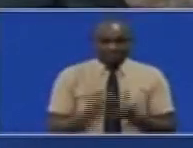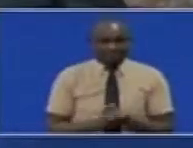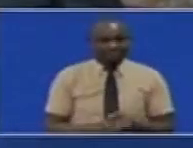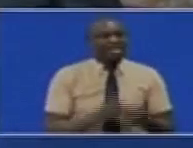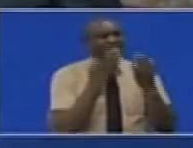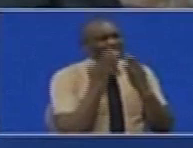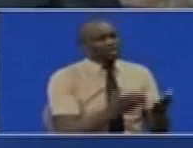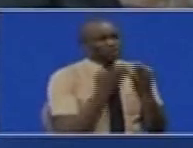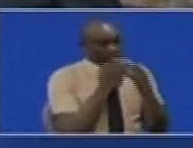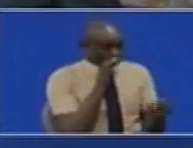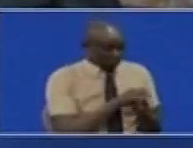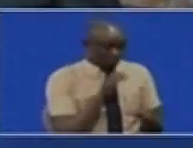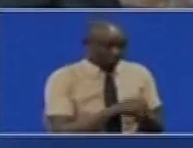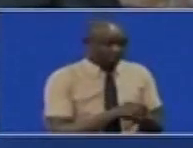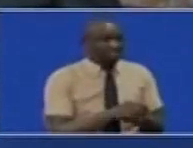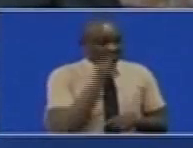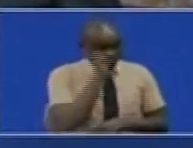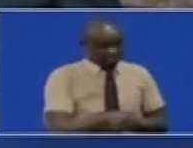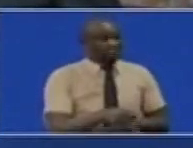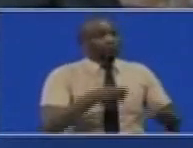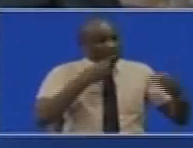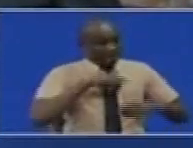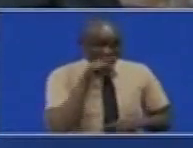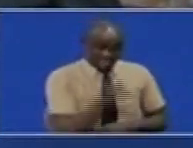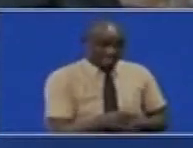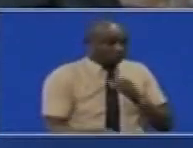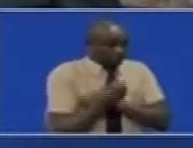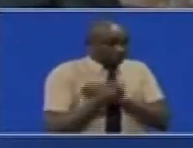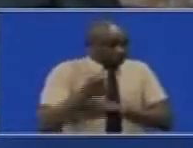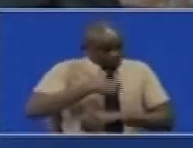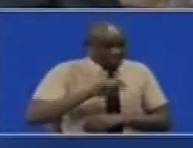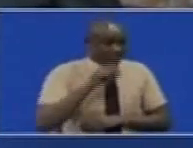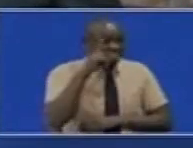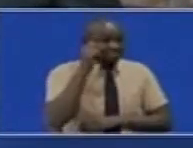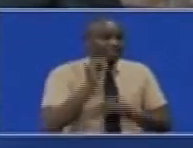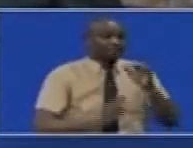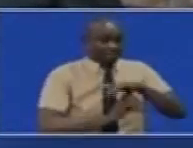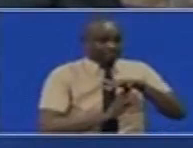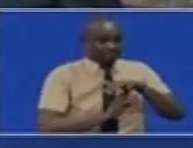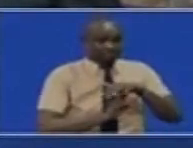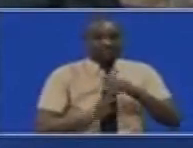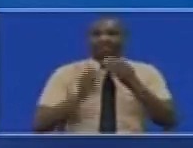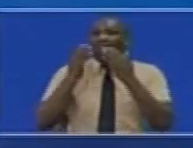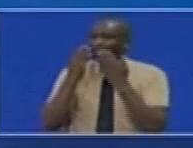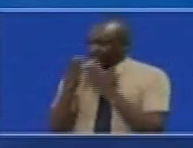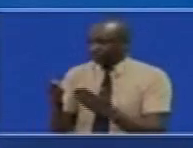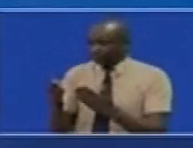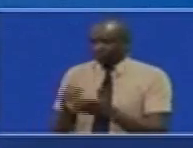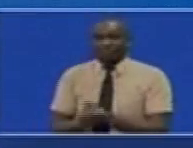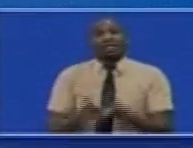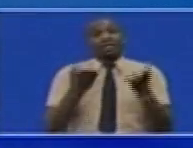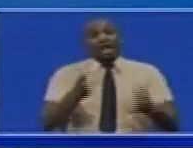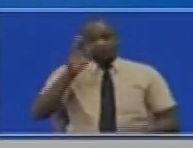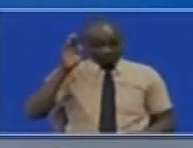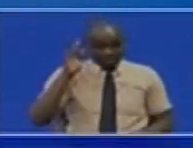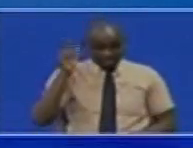right. Thank you so much, Judge Lydia Achode, for making time for us here on KTN Prime. Thank you. All right. And remember,